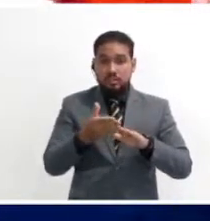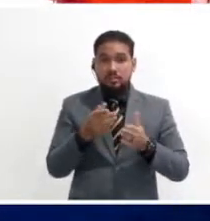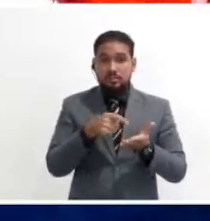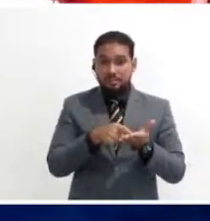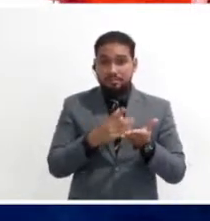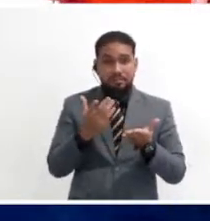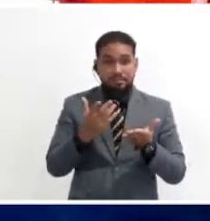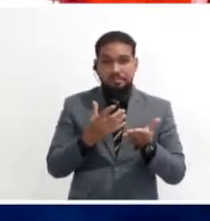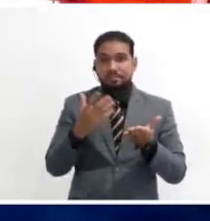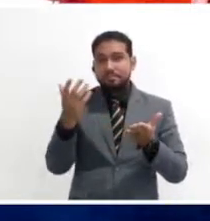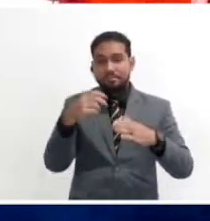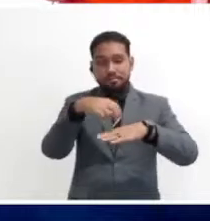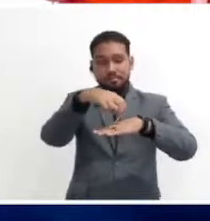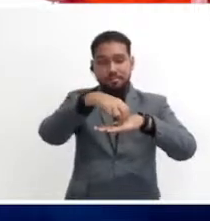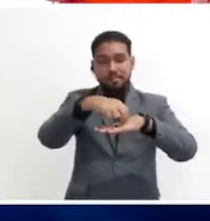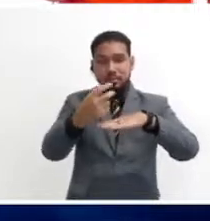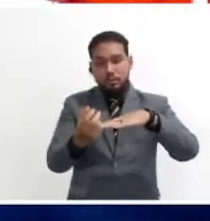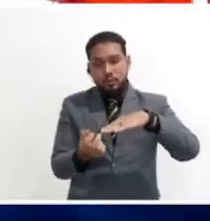device.